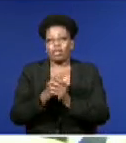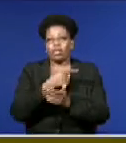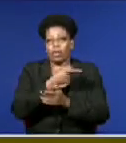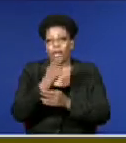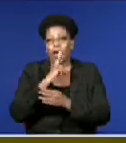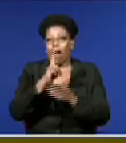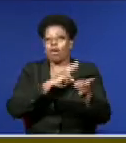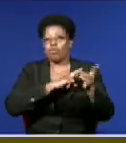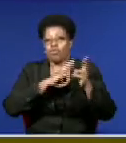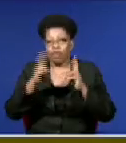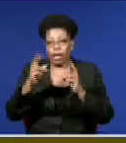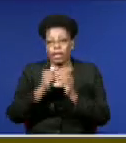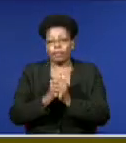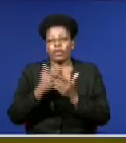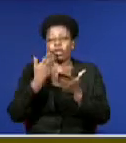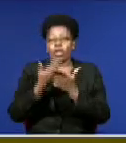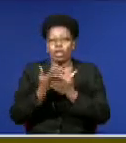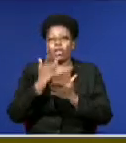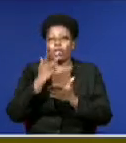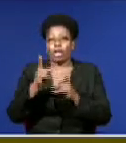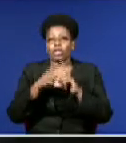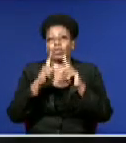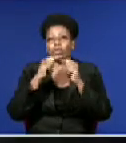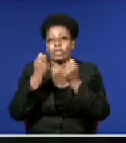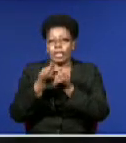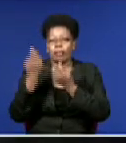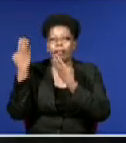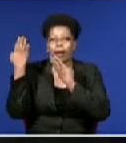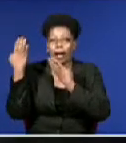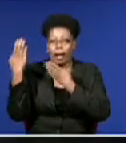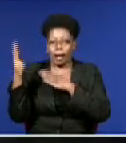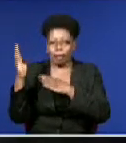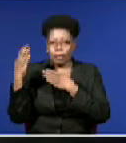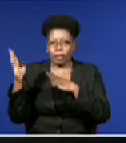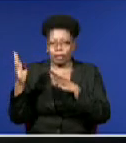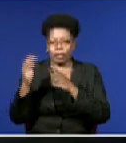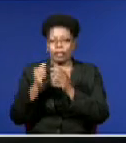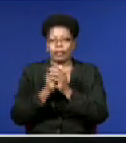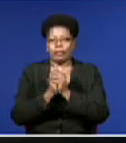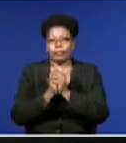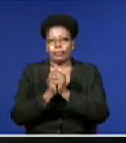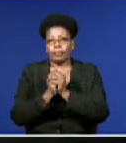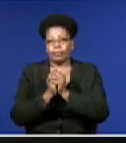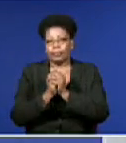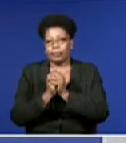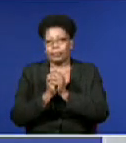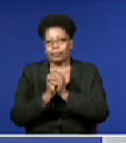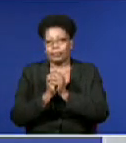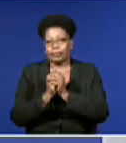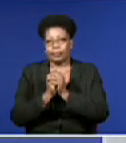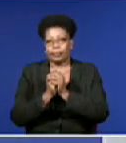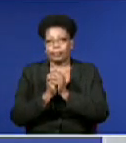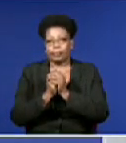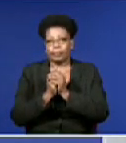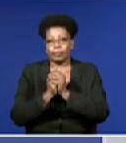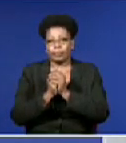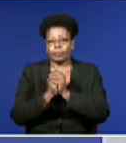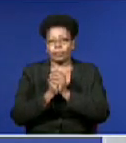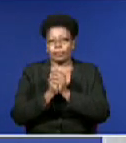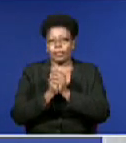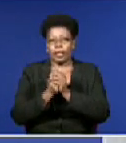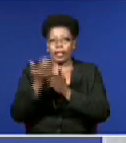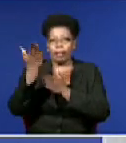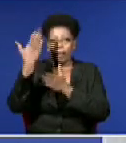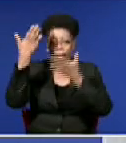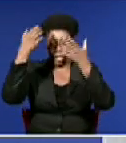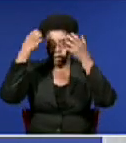ready. Good luck to Team Bahamas. For ZNS Total Sports, I'm Charles Fisher. Immediate past